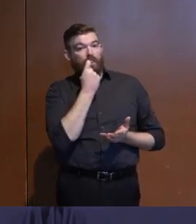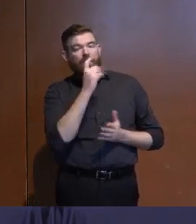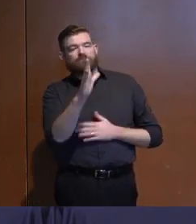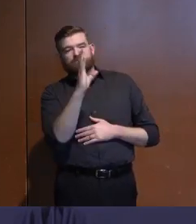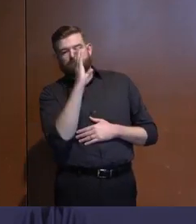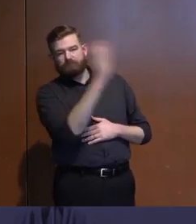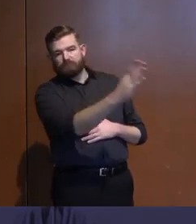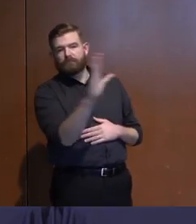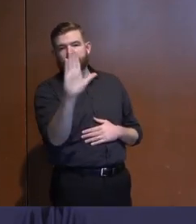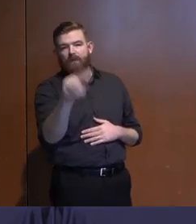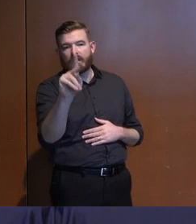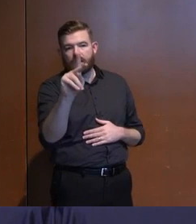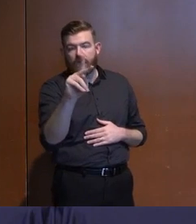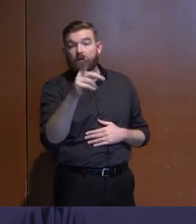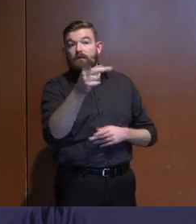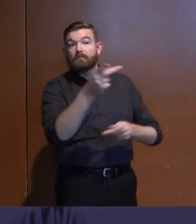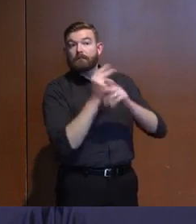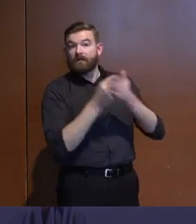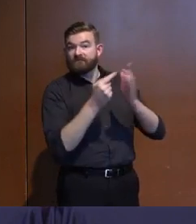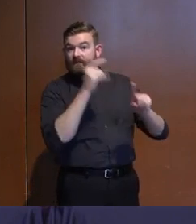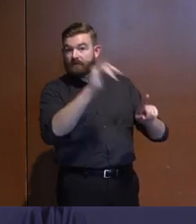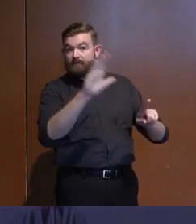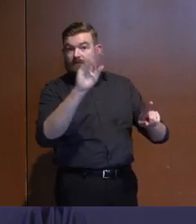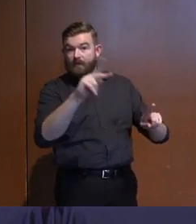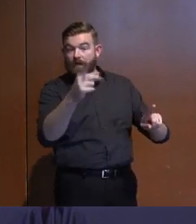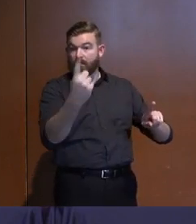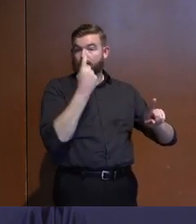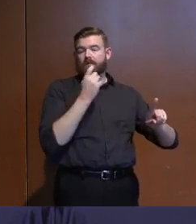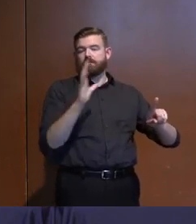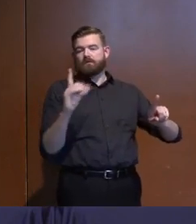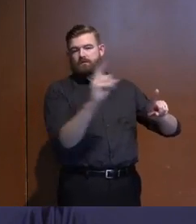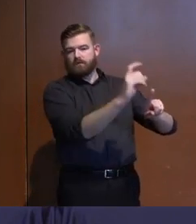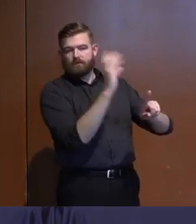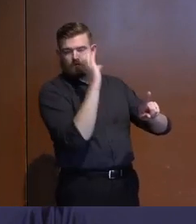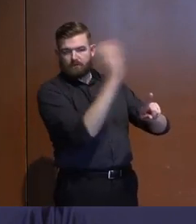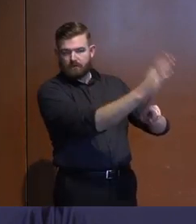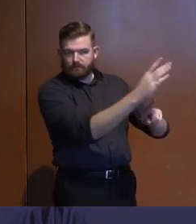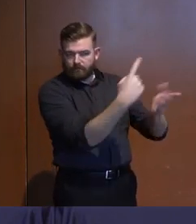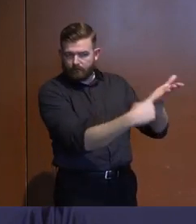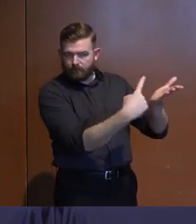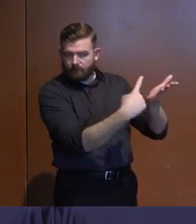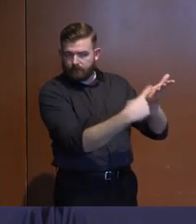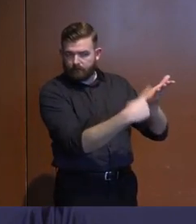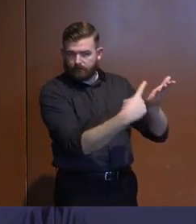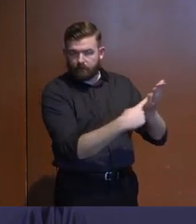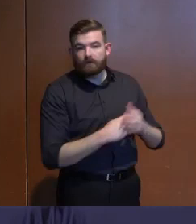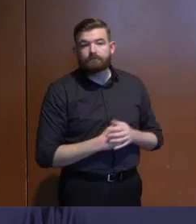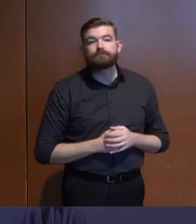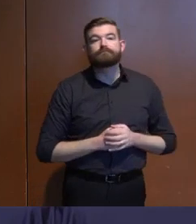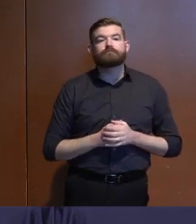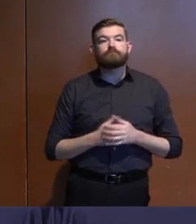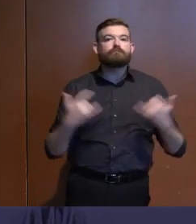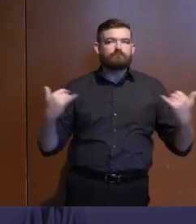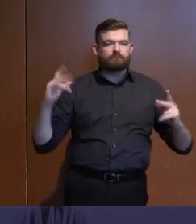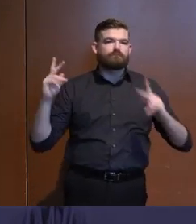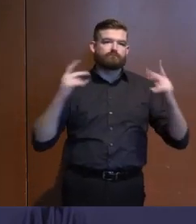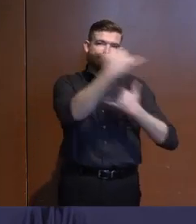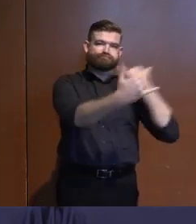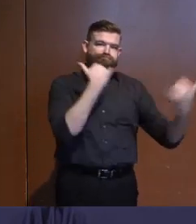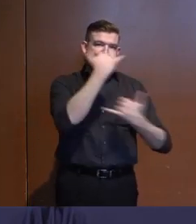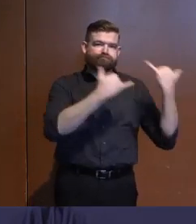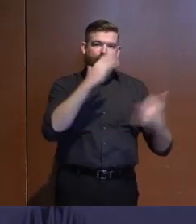take advantage of this relief. As you can imagine, these lenders are experiencing a high volume of inquiries, and they may